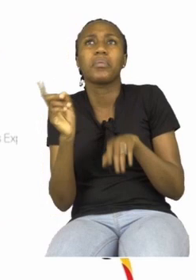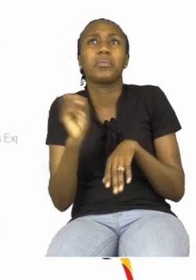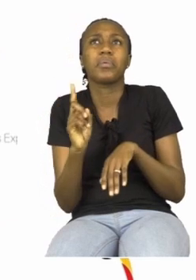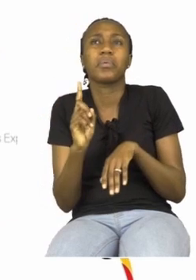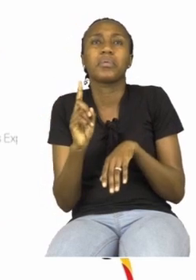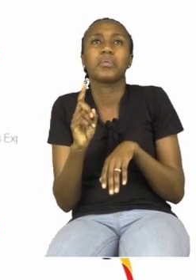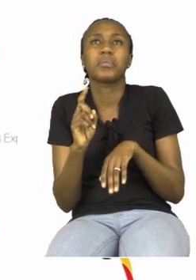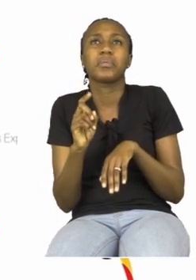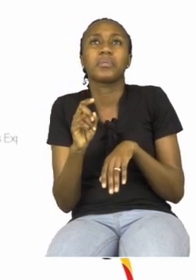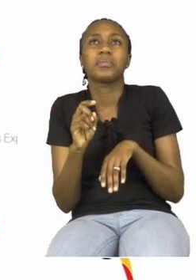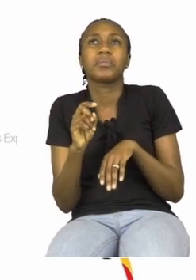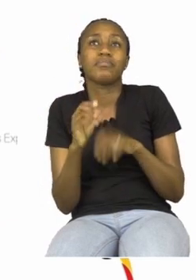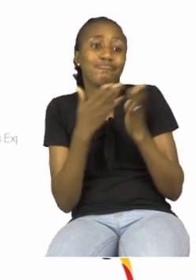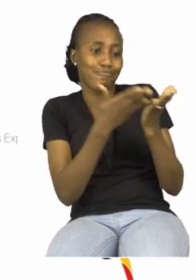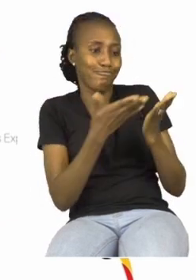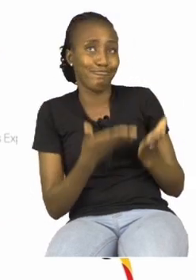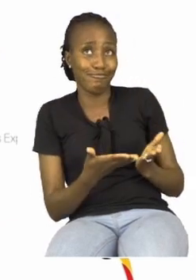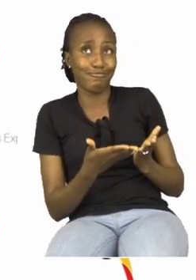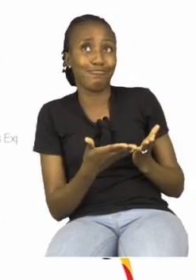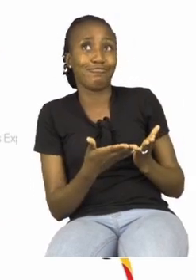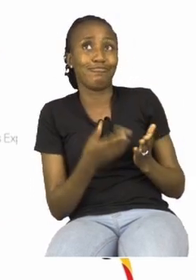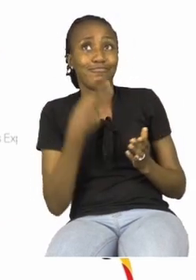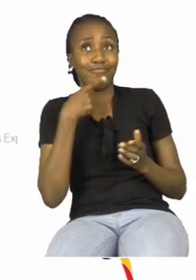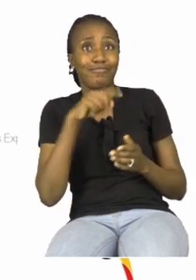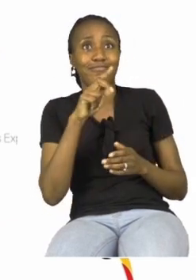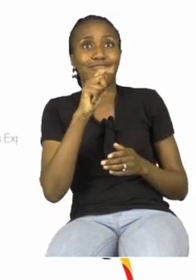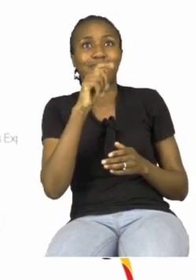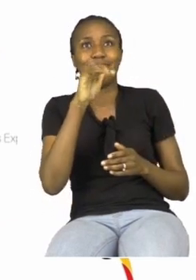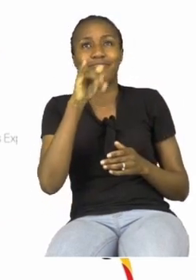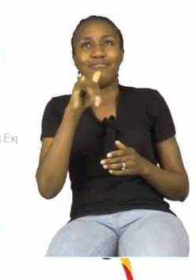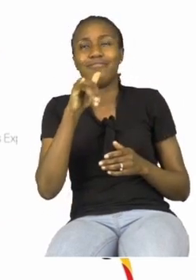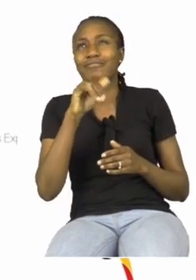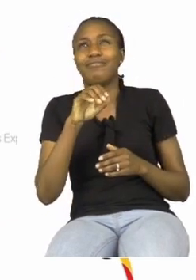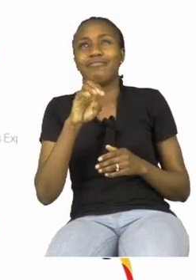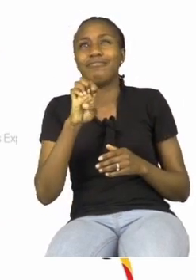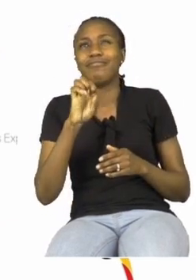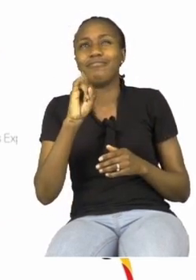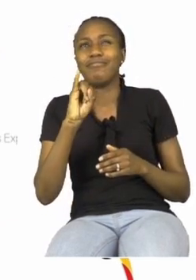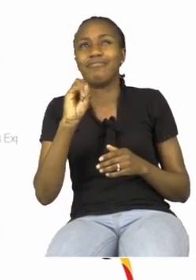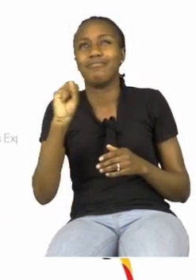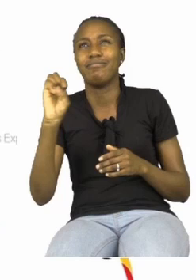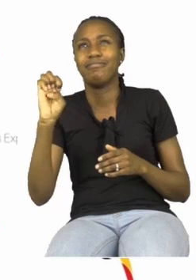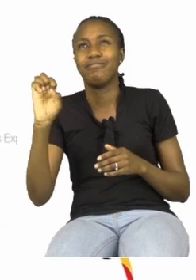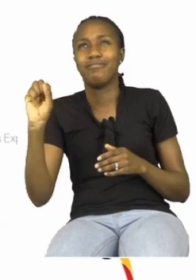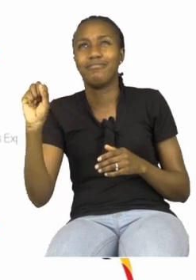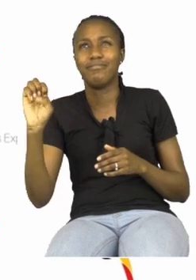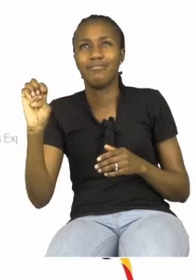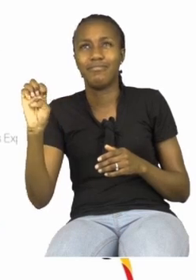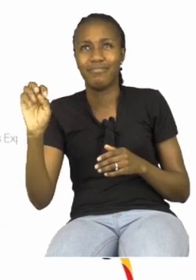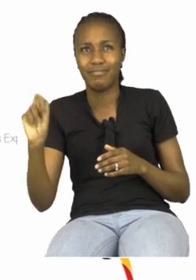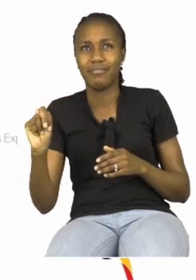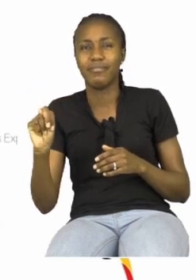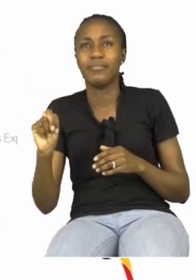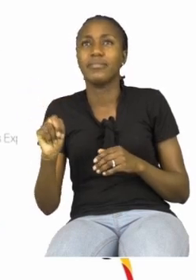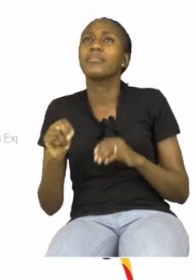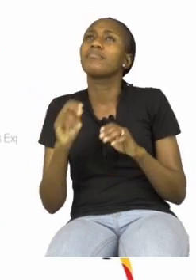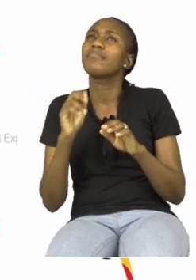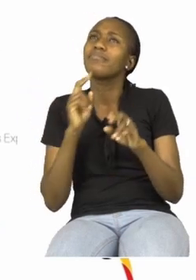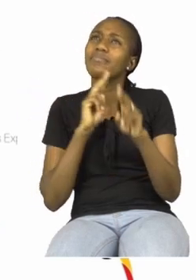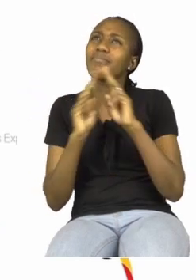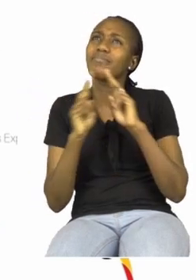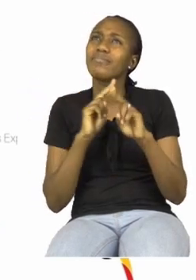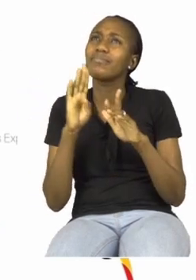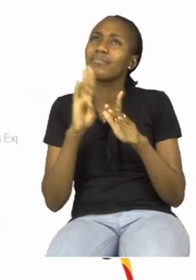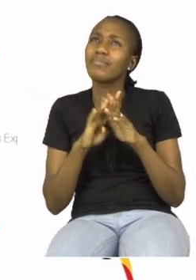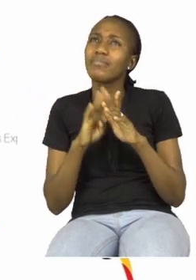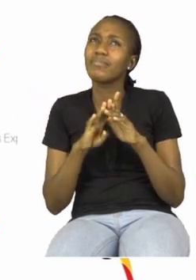starting off, welcome Mr. Theissen. Thank you, Limba. Now, speaking about the structure of the Cycling Federation, maybe you can just take us through